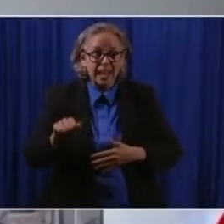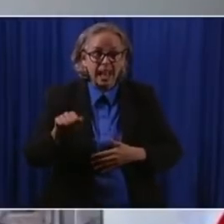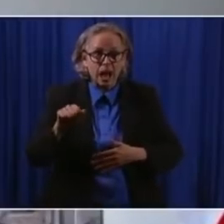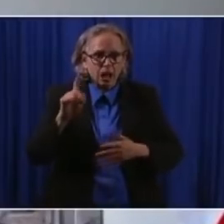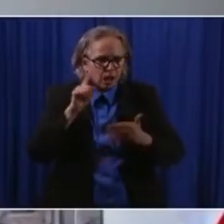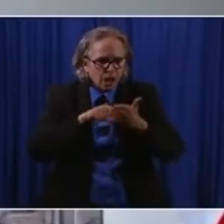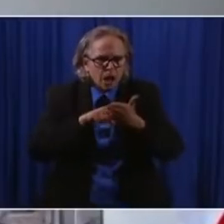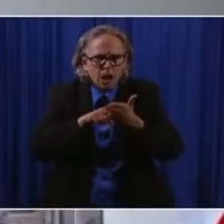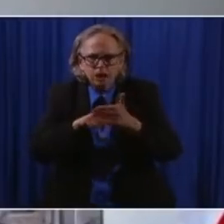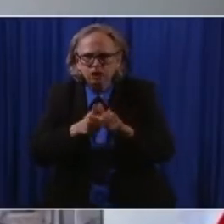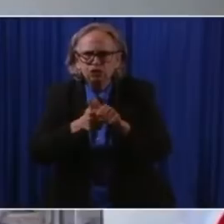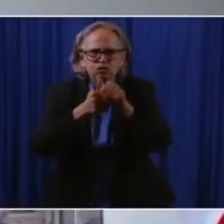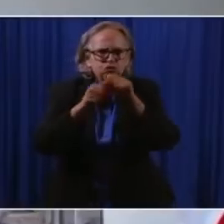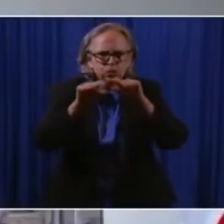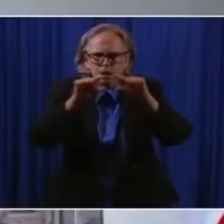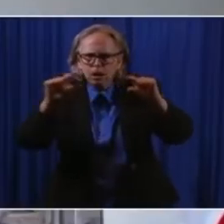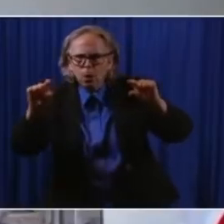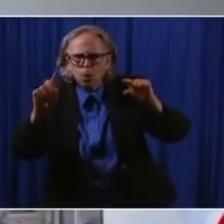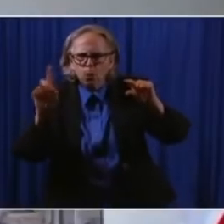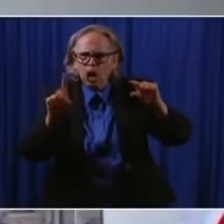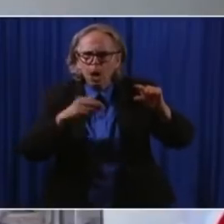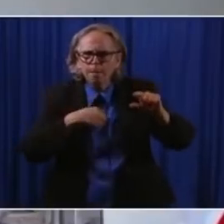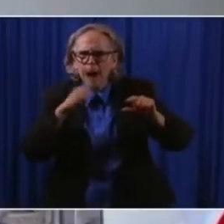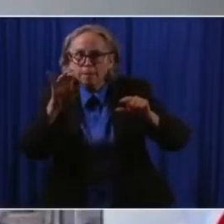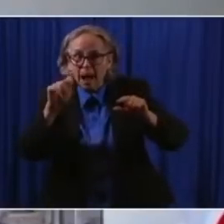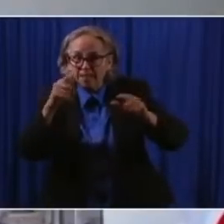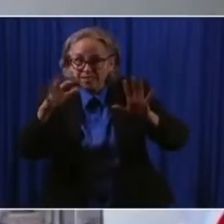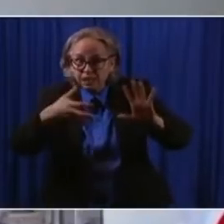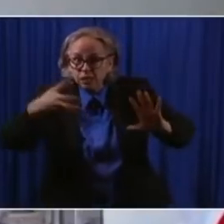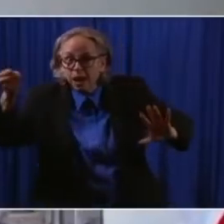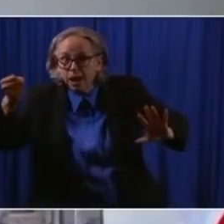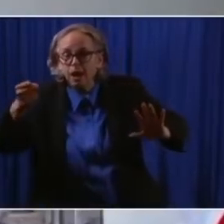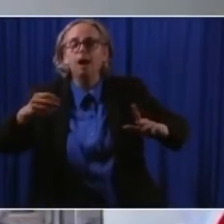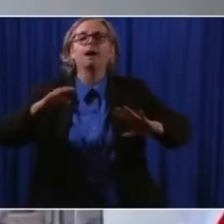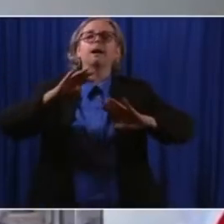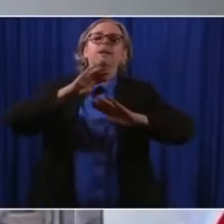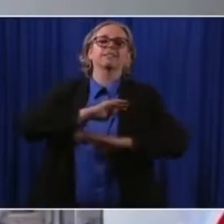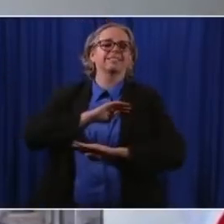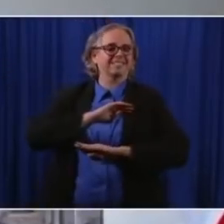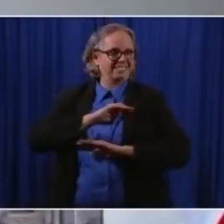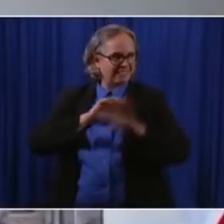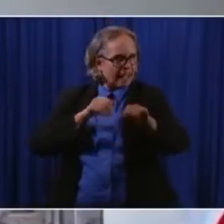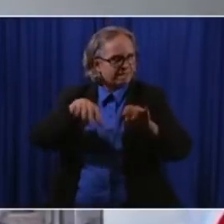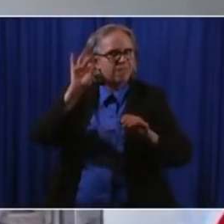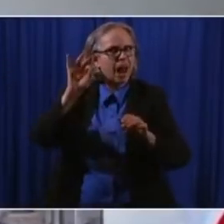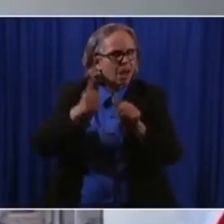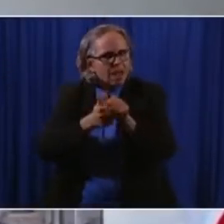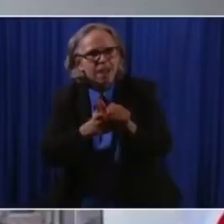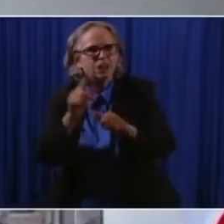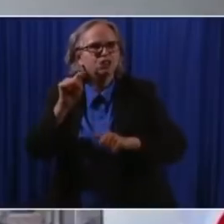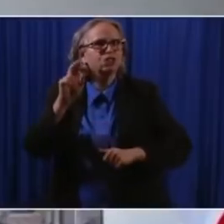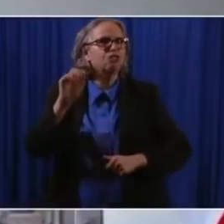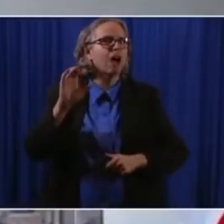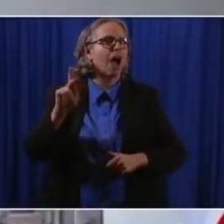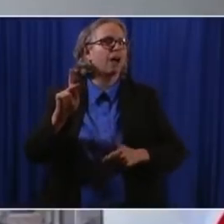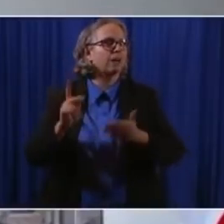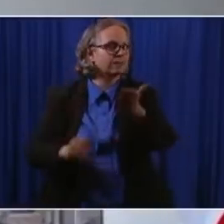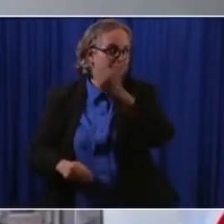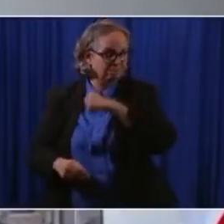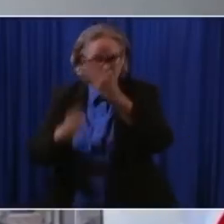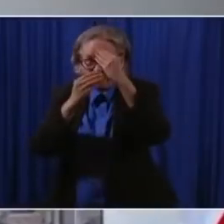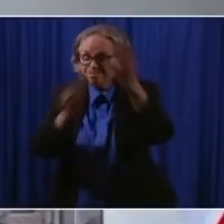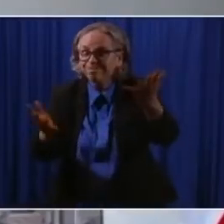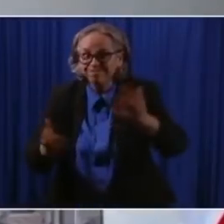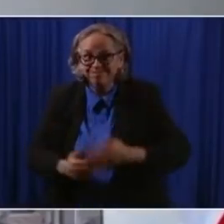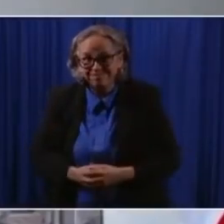it's been received. All of that gets tracked online, and you can see that information as a matter of reassurance. So just wanted to provide those updates,